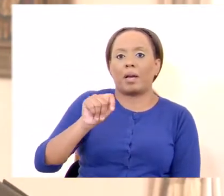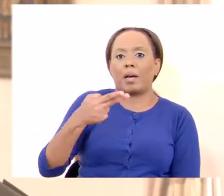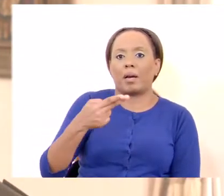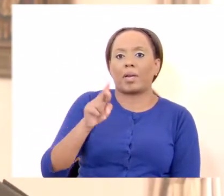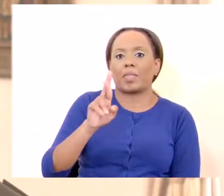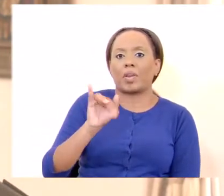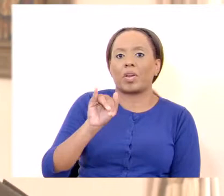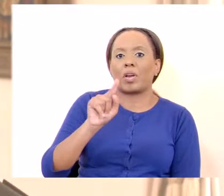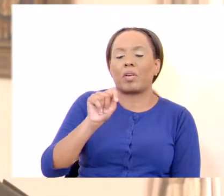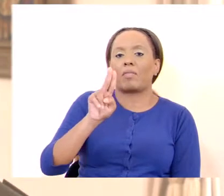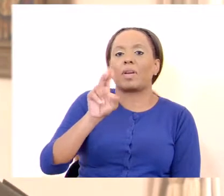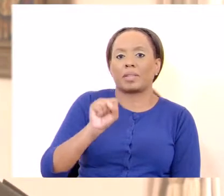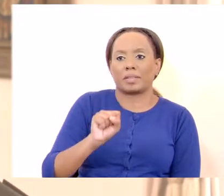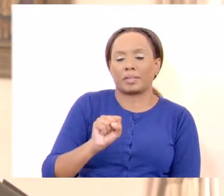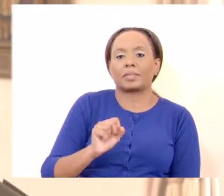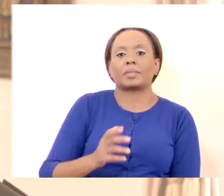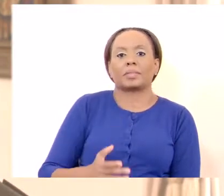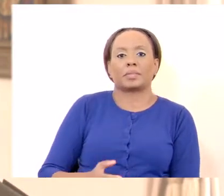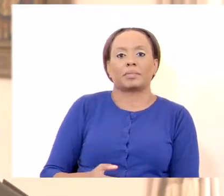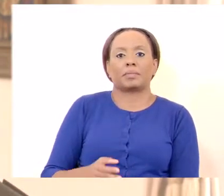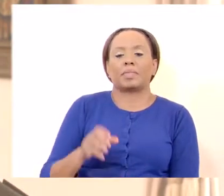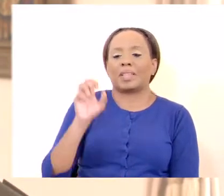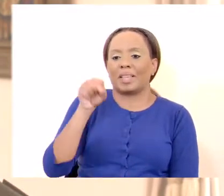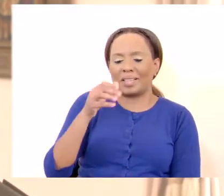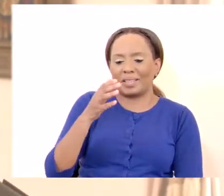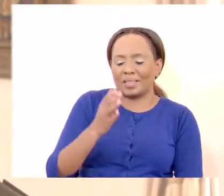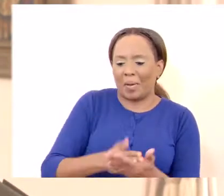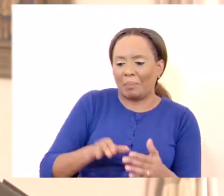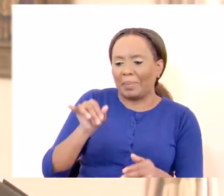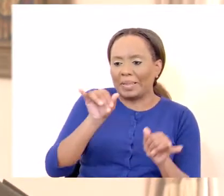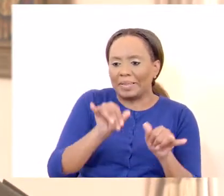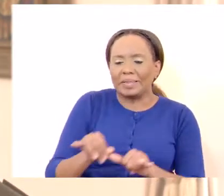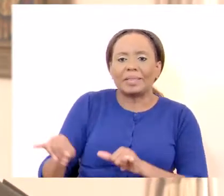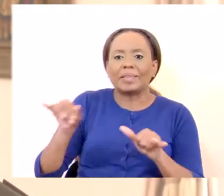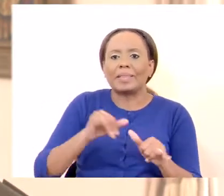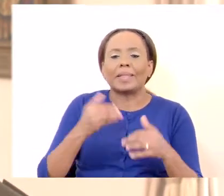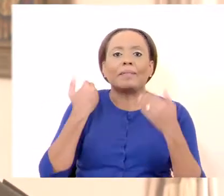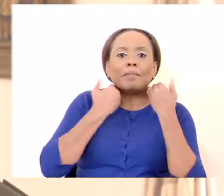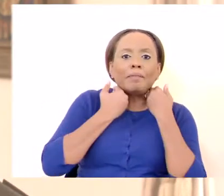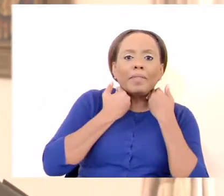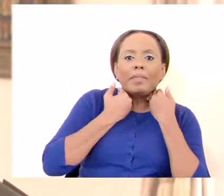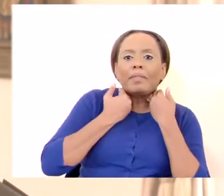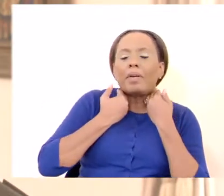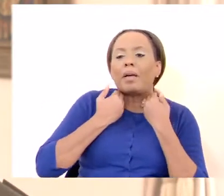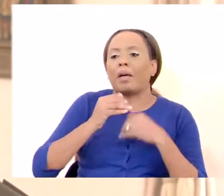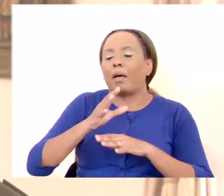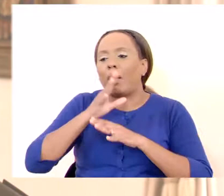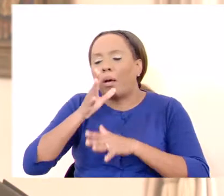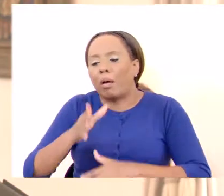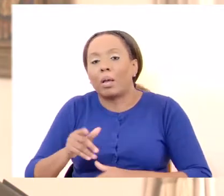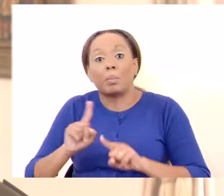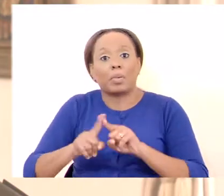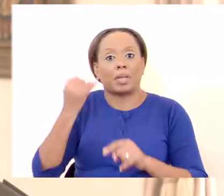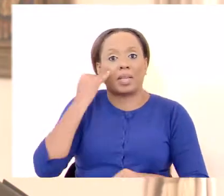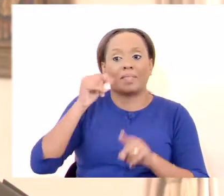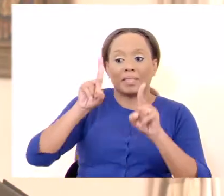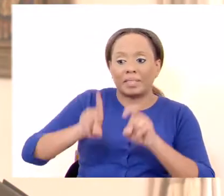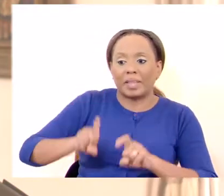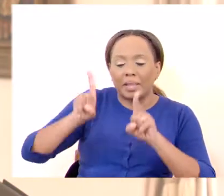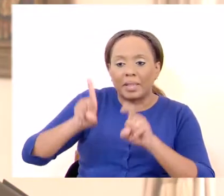autoimmune diseases, yes, there are similarities, but with extensive testing, we are able to sort them